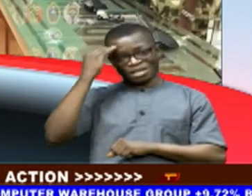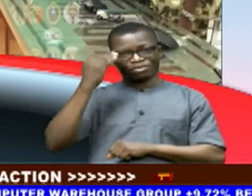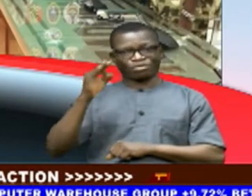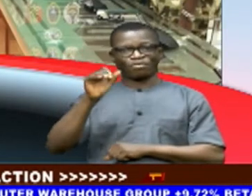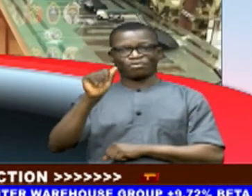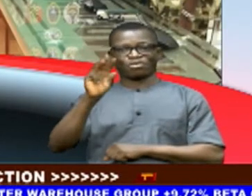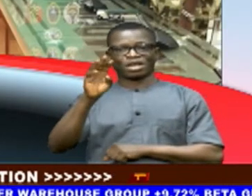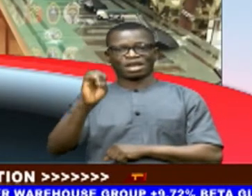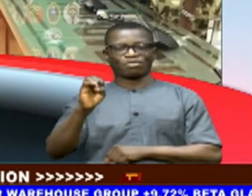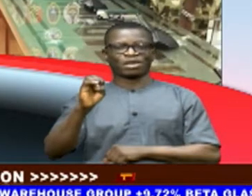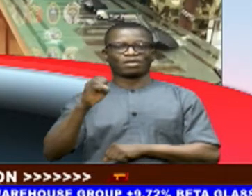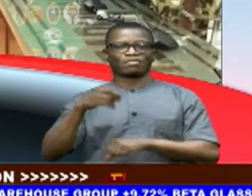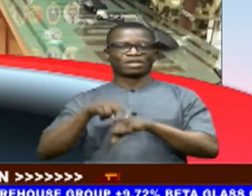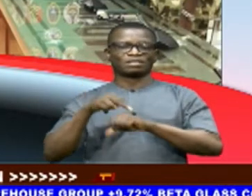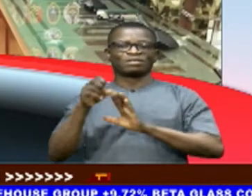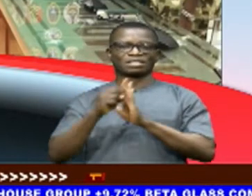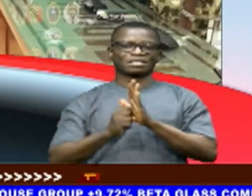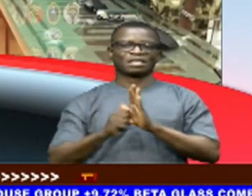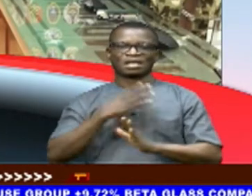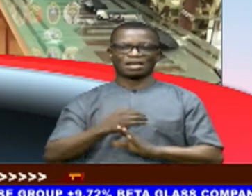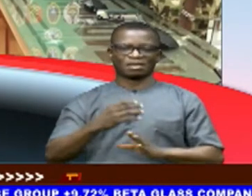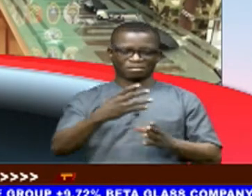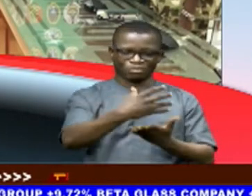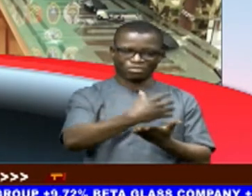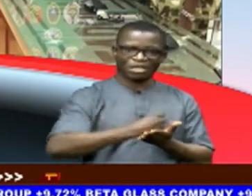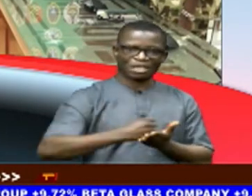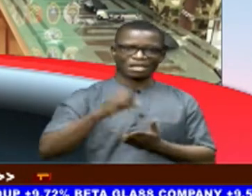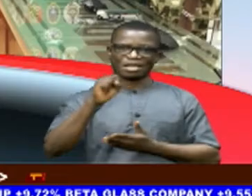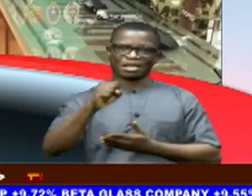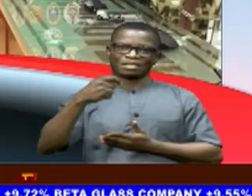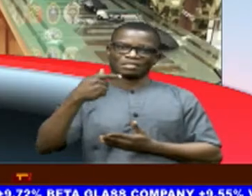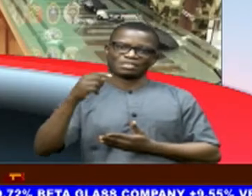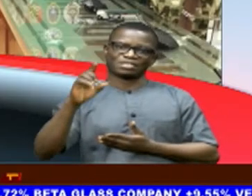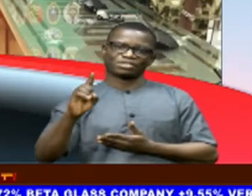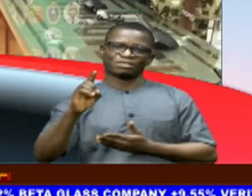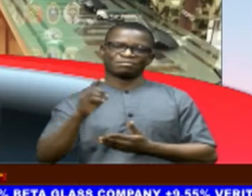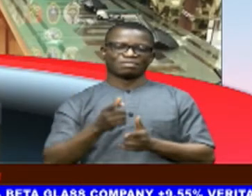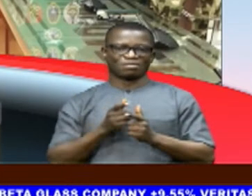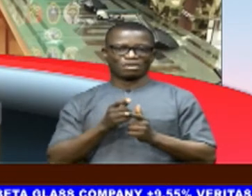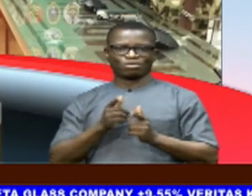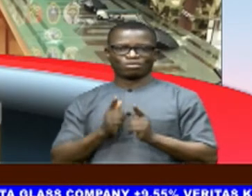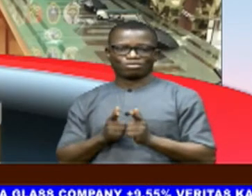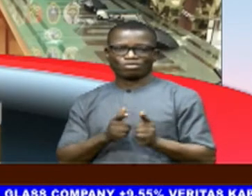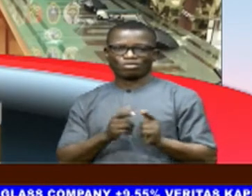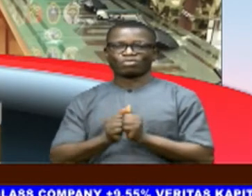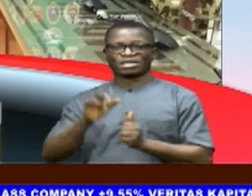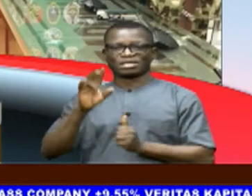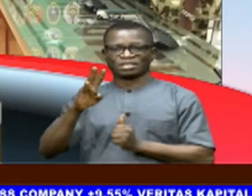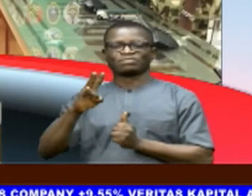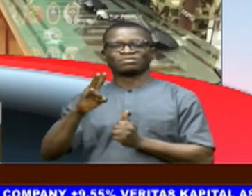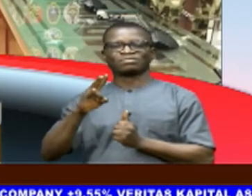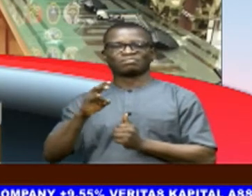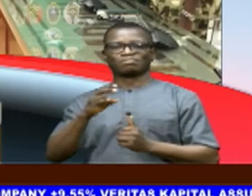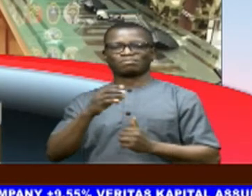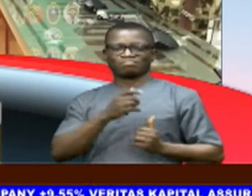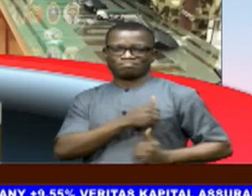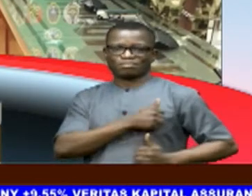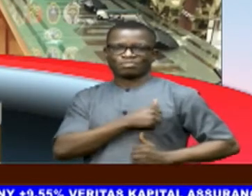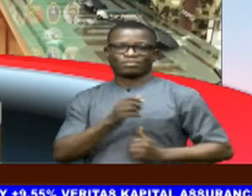Nasarawa State and recovered SMG, G3 and FN rifles with several rounds of ammunition.